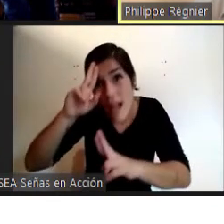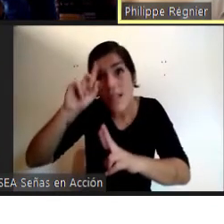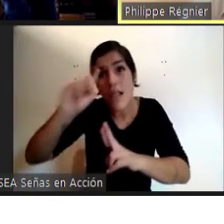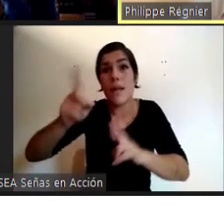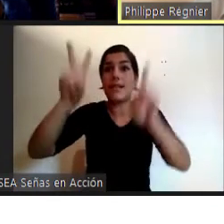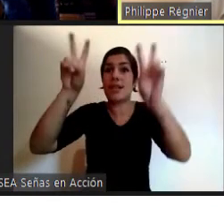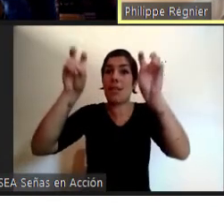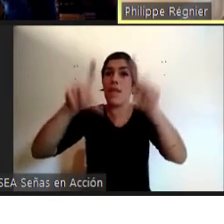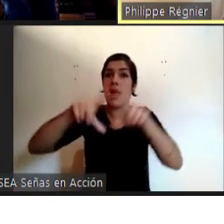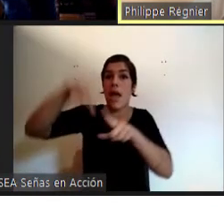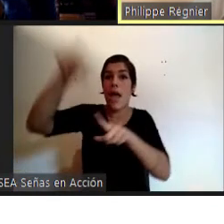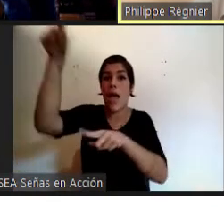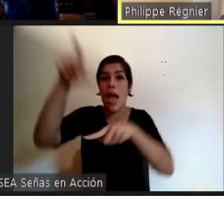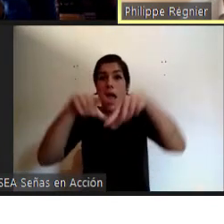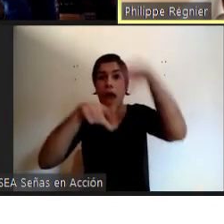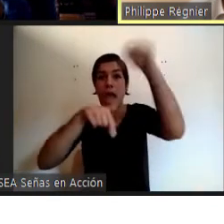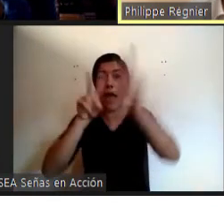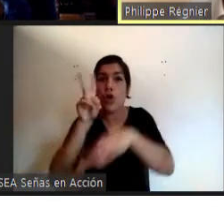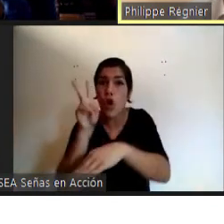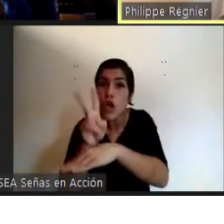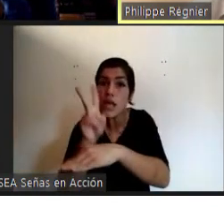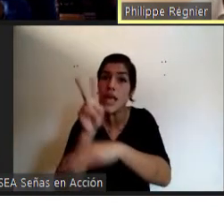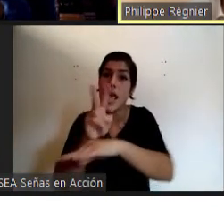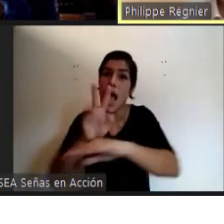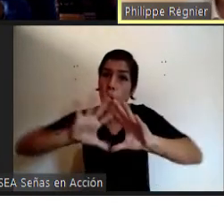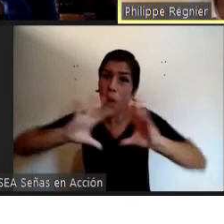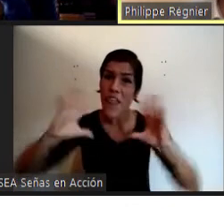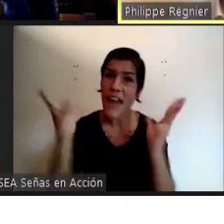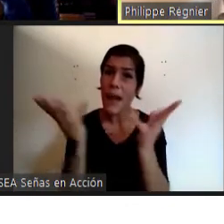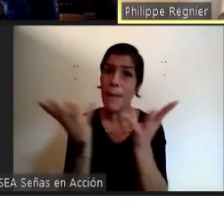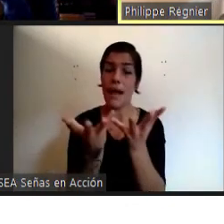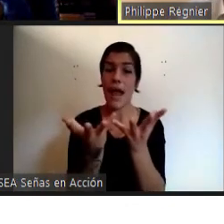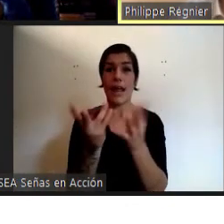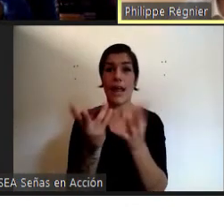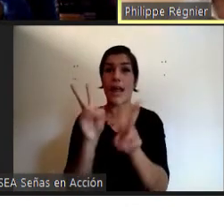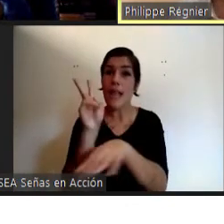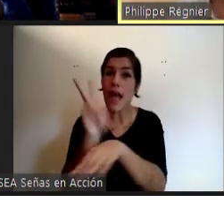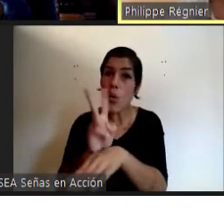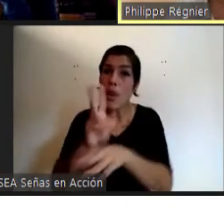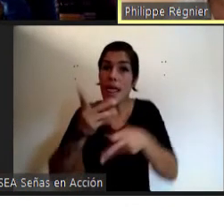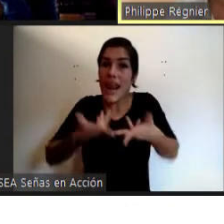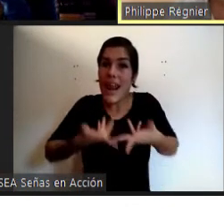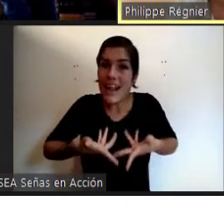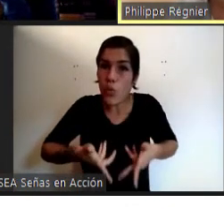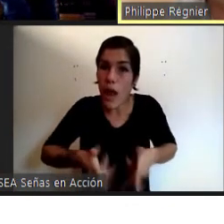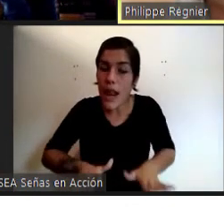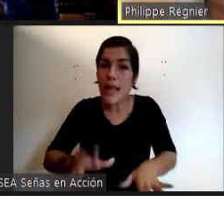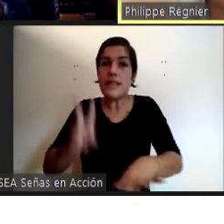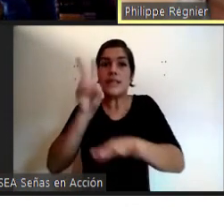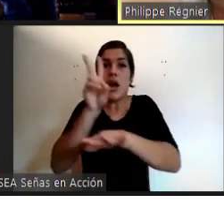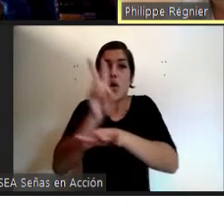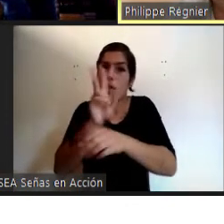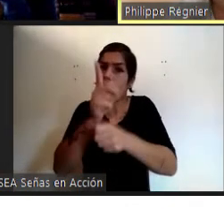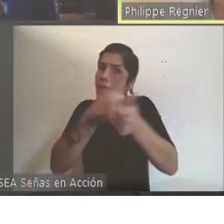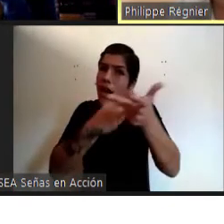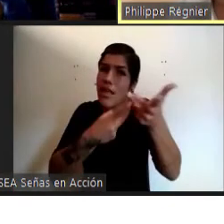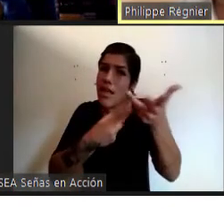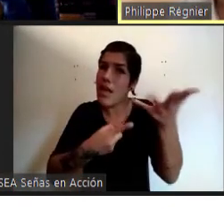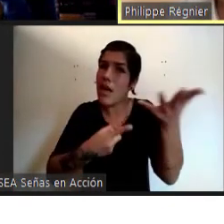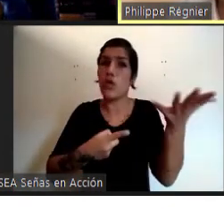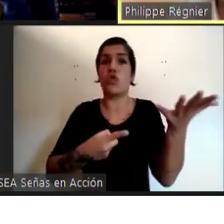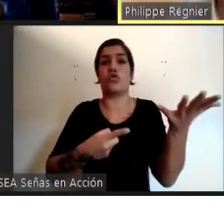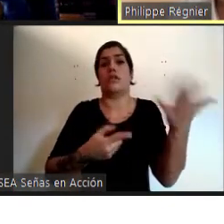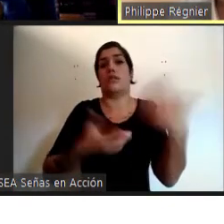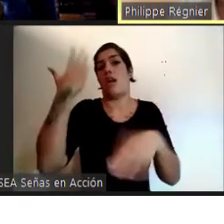Of course, it's very expensive for the planet to keep moving the way we have been moving before this day and age. So